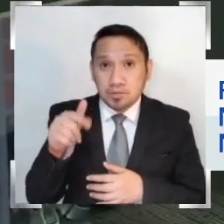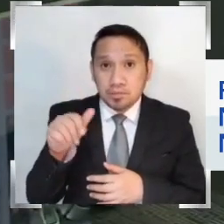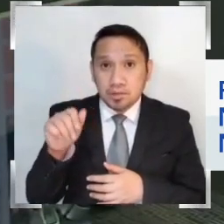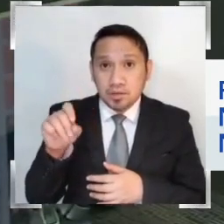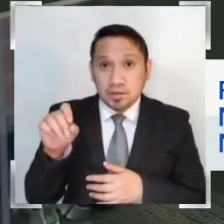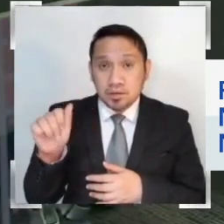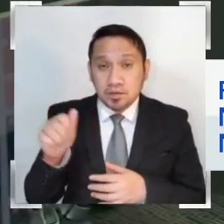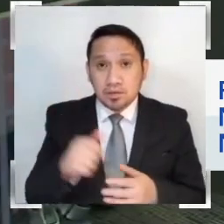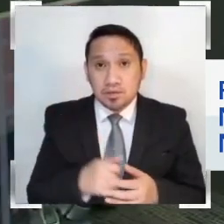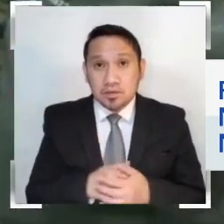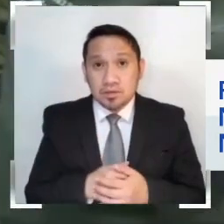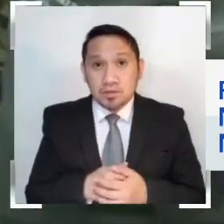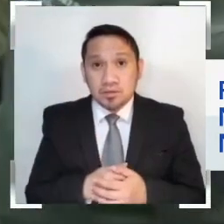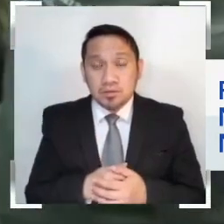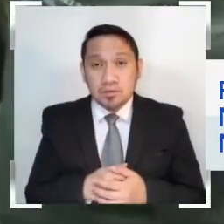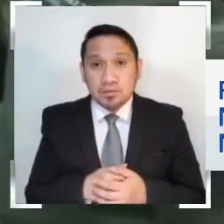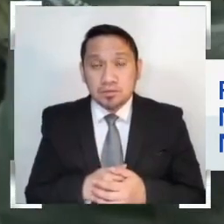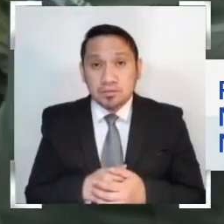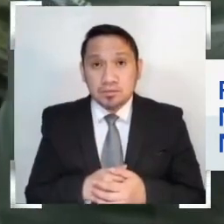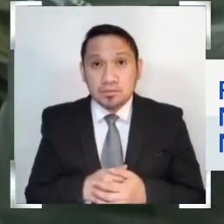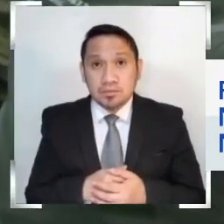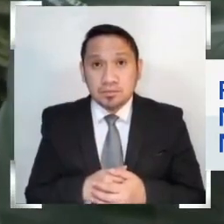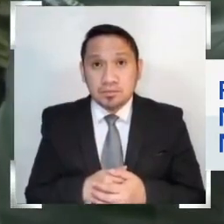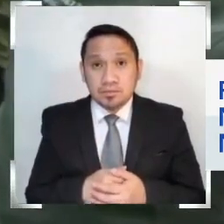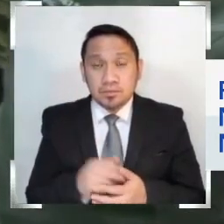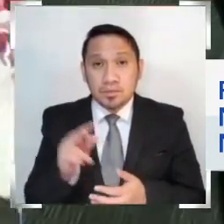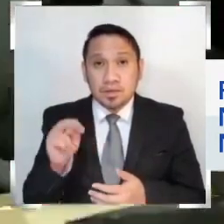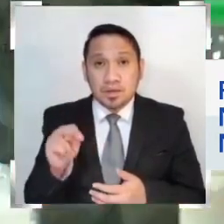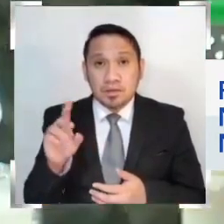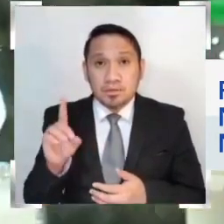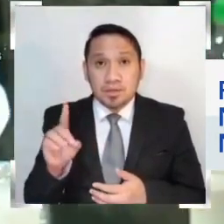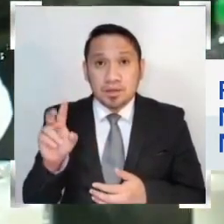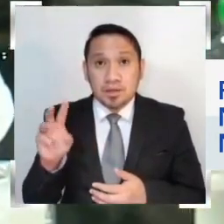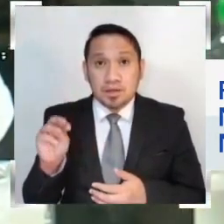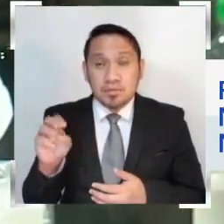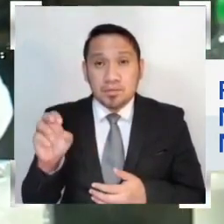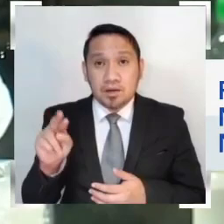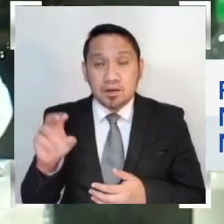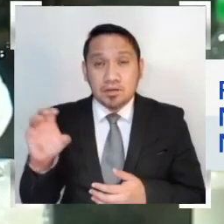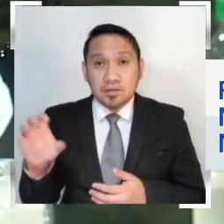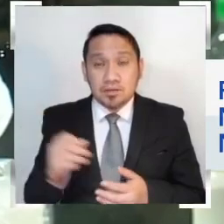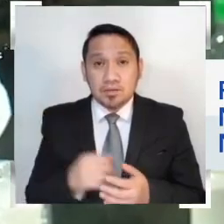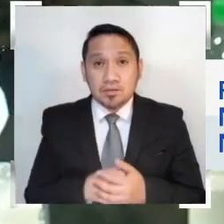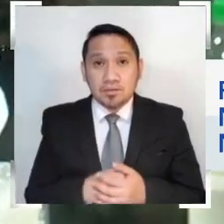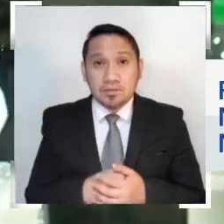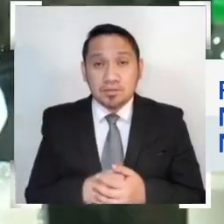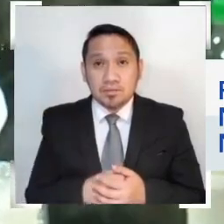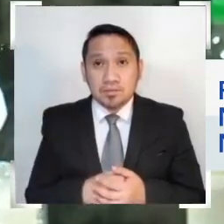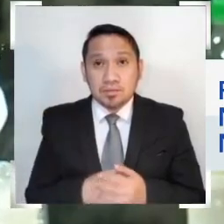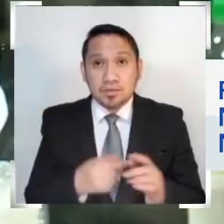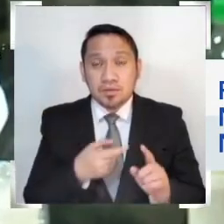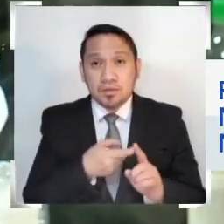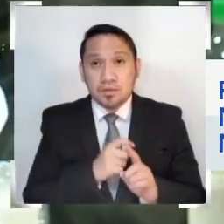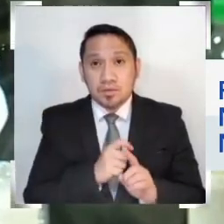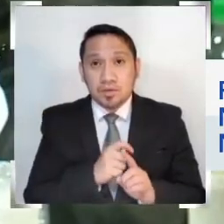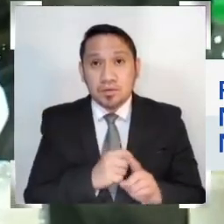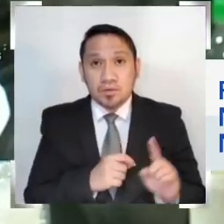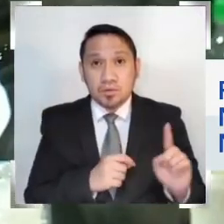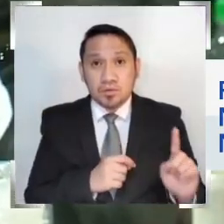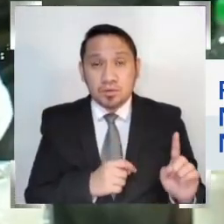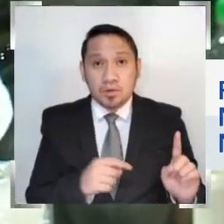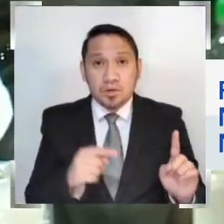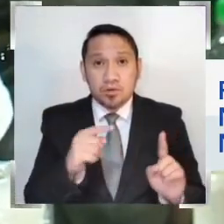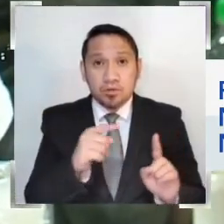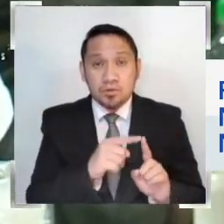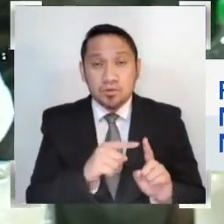Risk Reduction and Management Council o NDRRMC. We went from signal number 2 to signal number 5 in a period